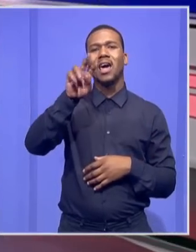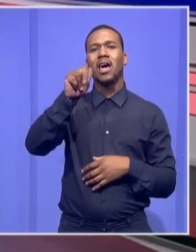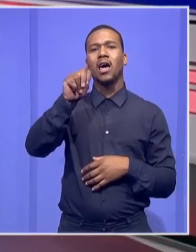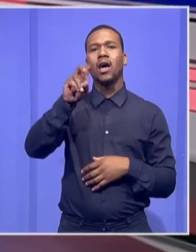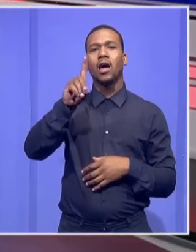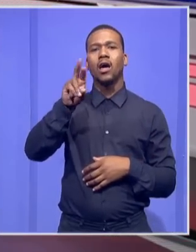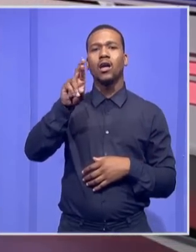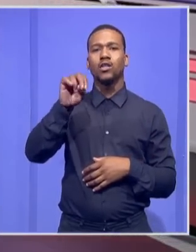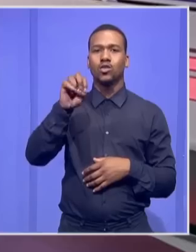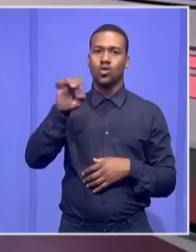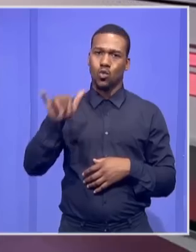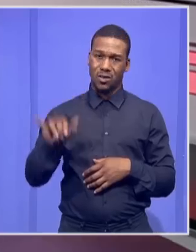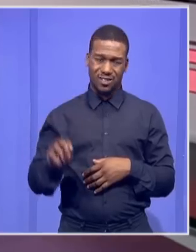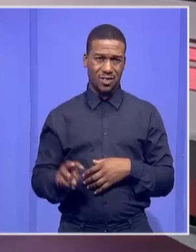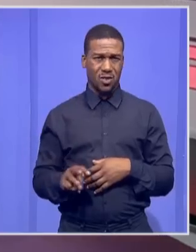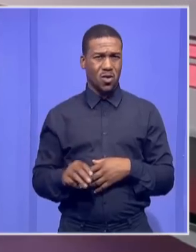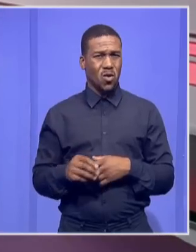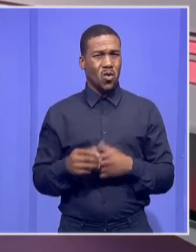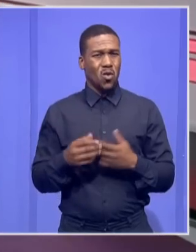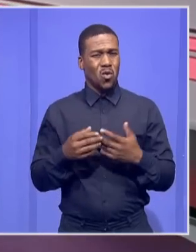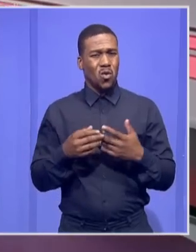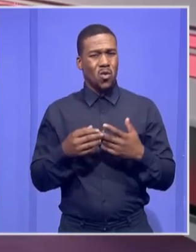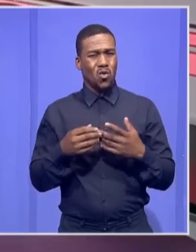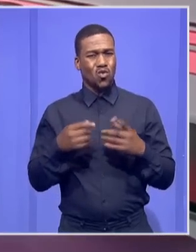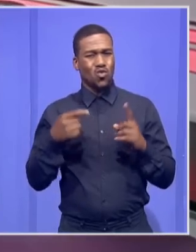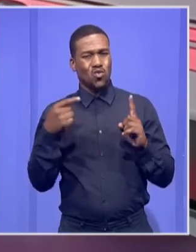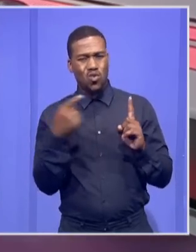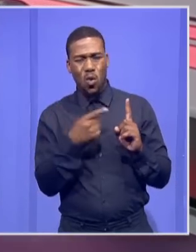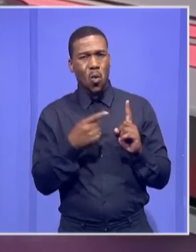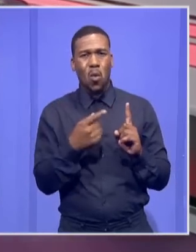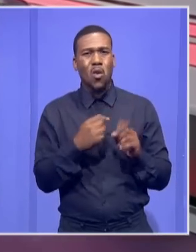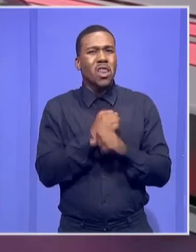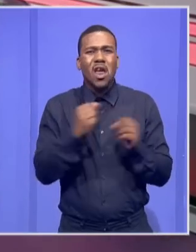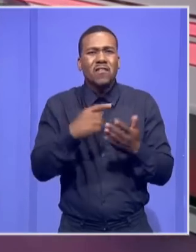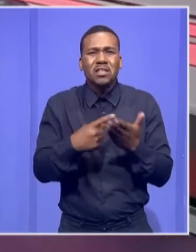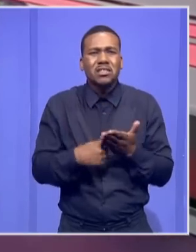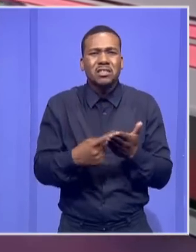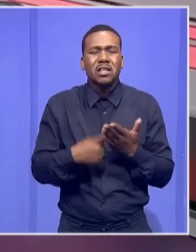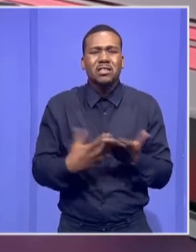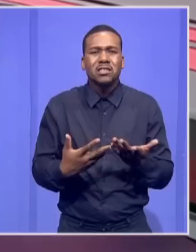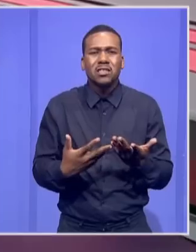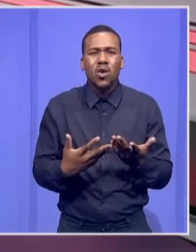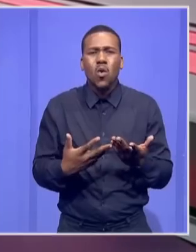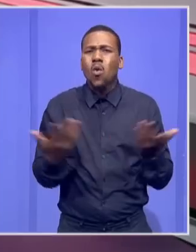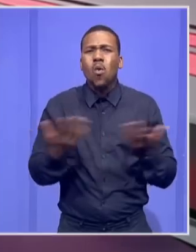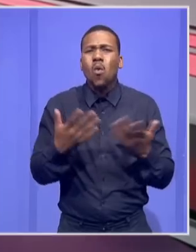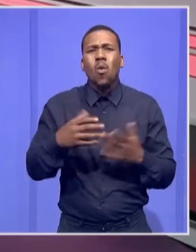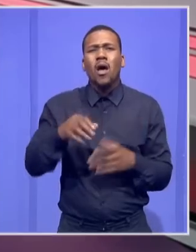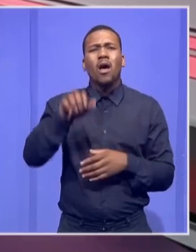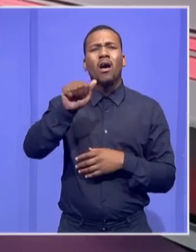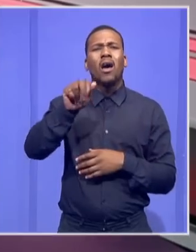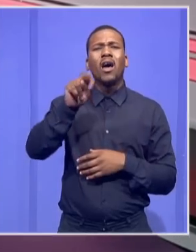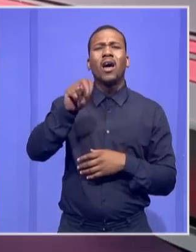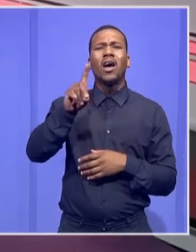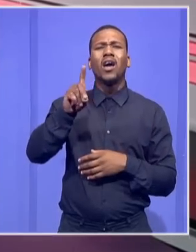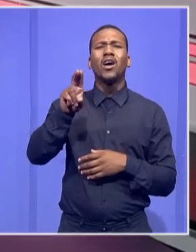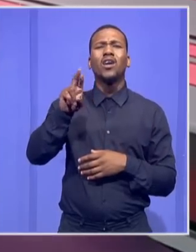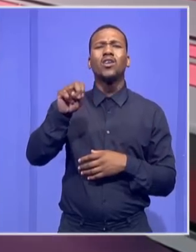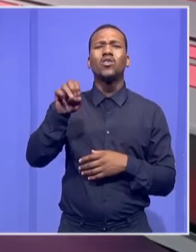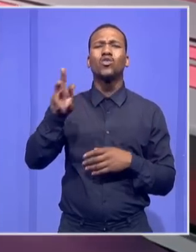another individual. I mean, we know there are 11 working royals. That's what we do know. Where's Prince Andrew in all of this?